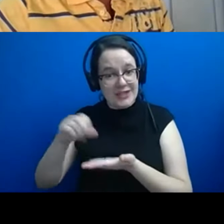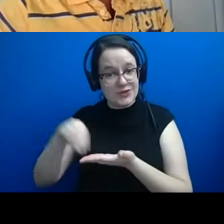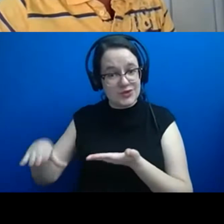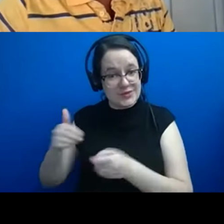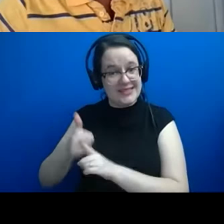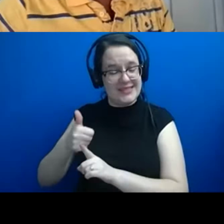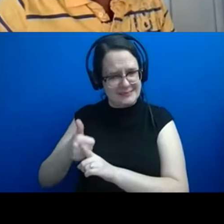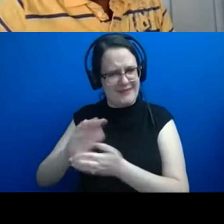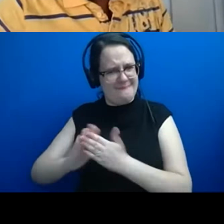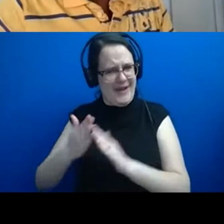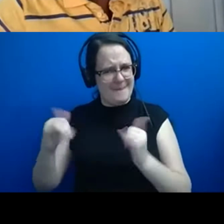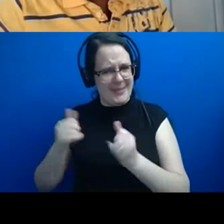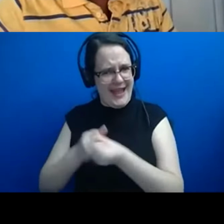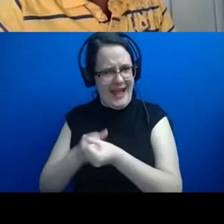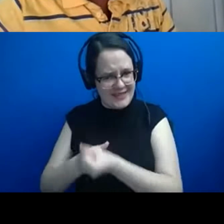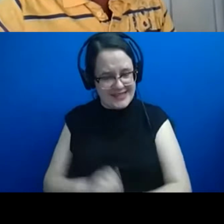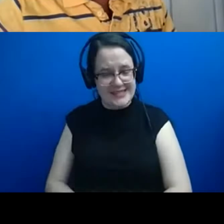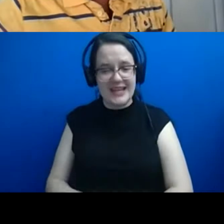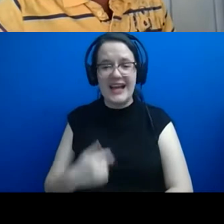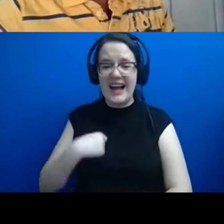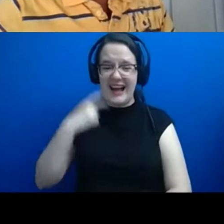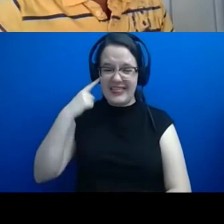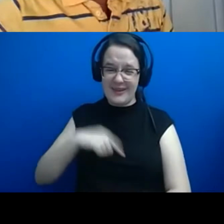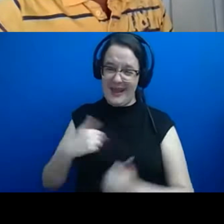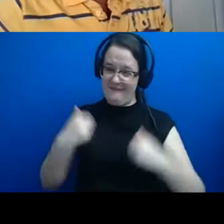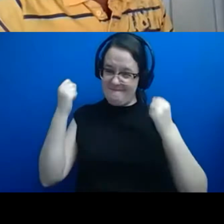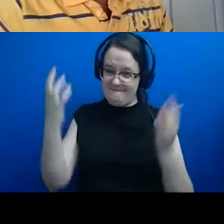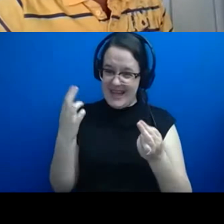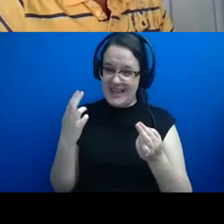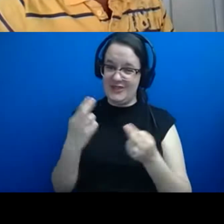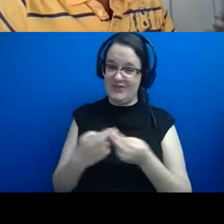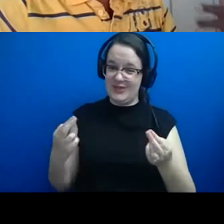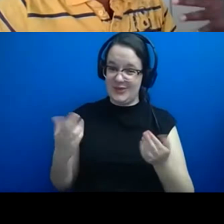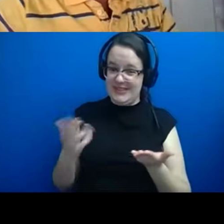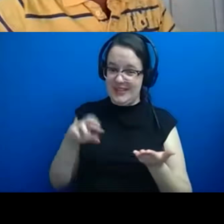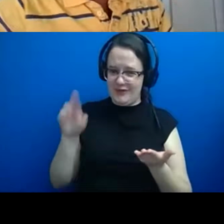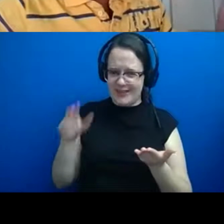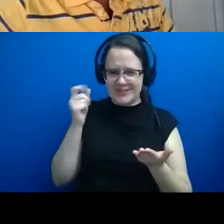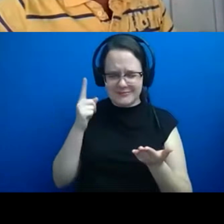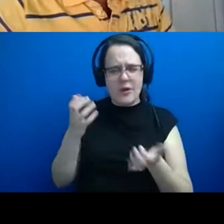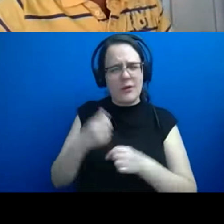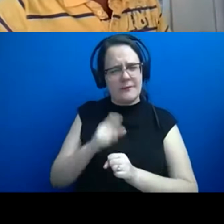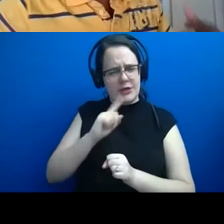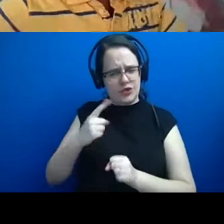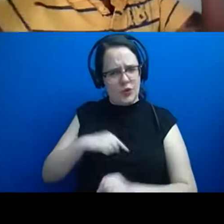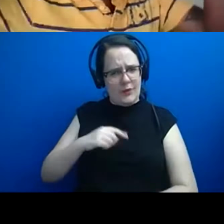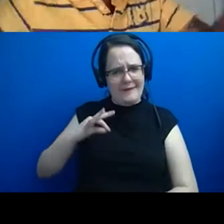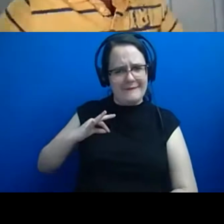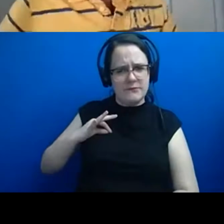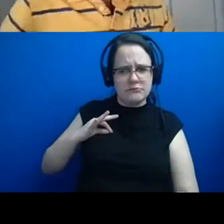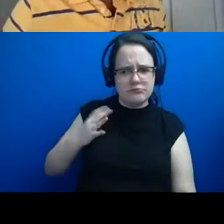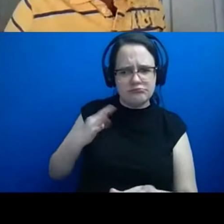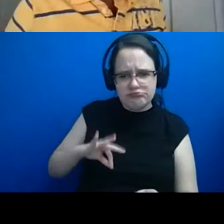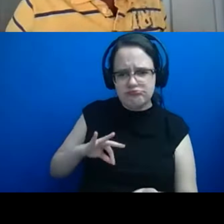have so many resources out here in Rochester, but we really want to make sure that we are valuing and incentivizing people's time. So that's just